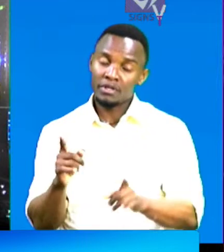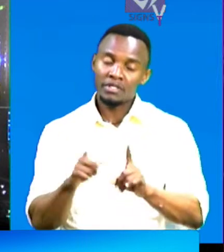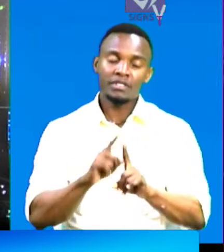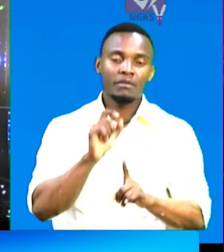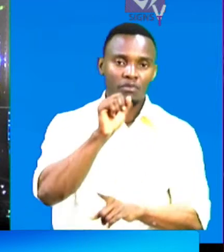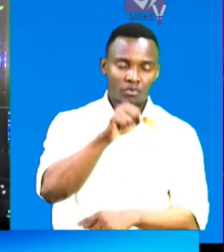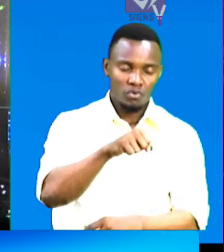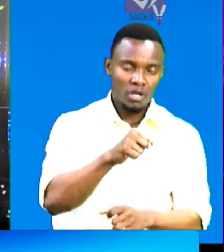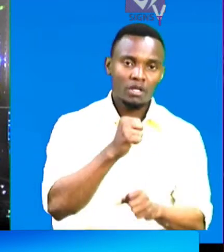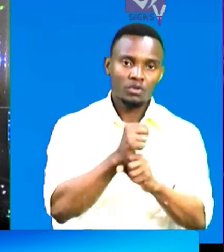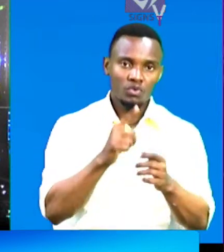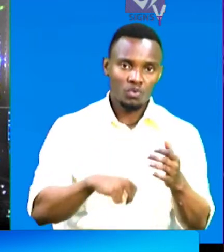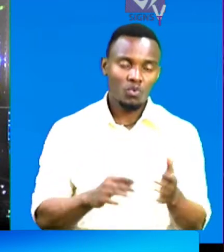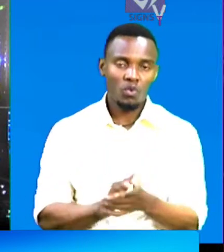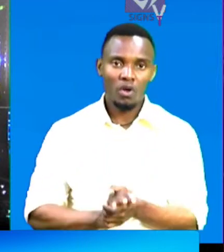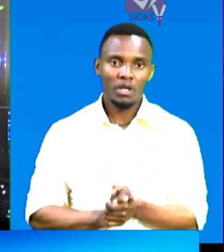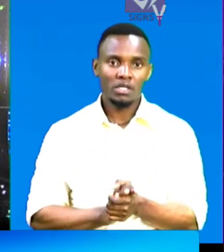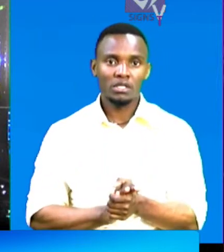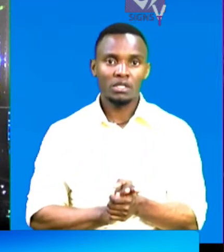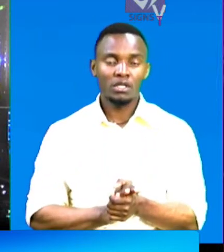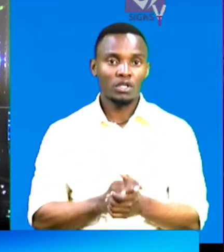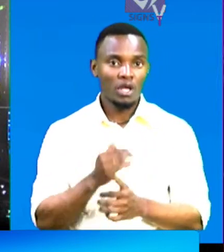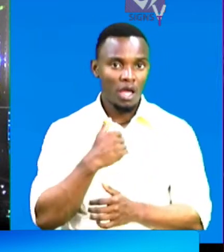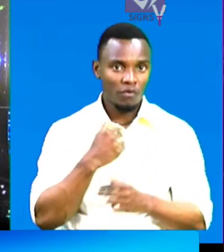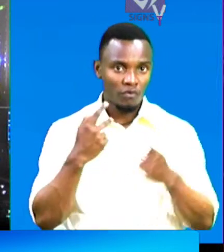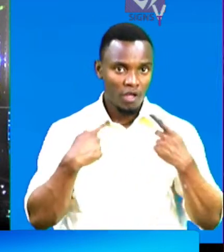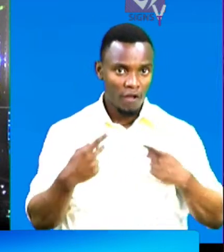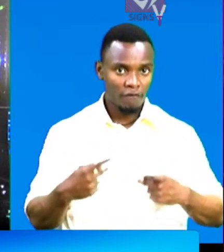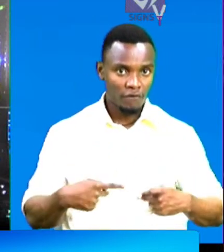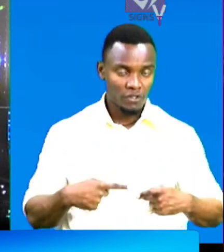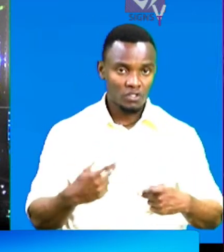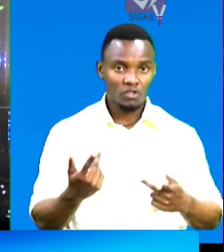also decide to have a physical